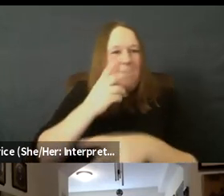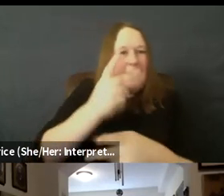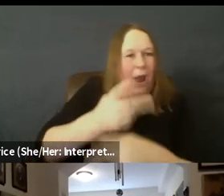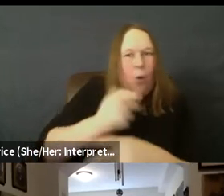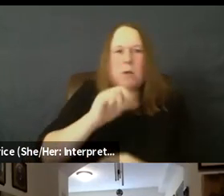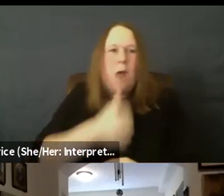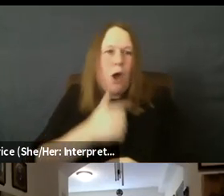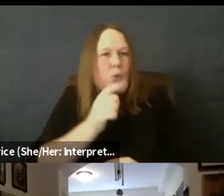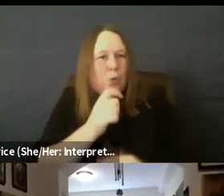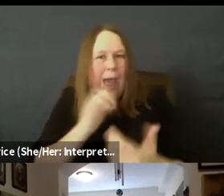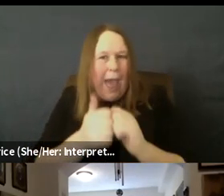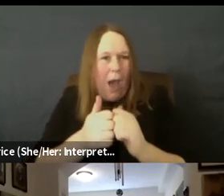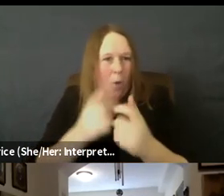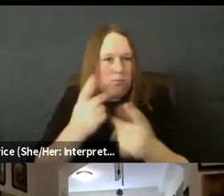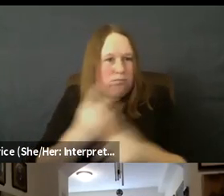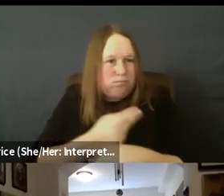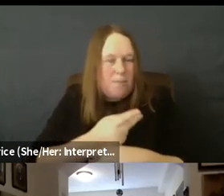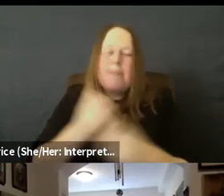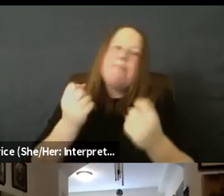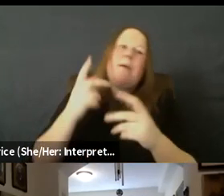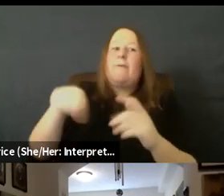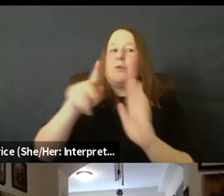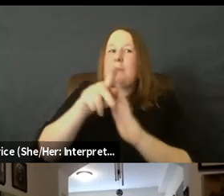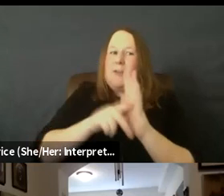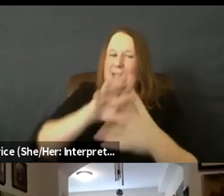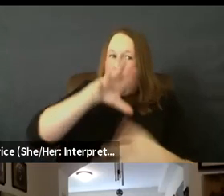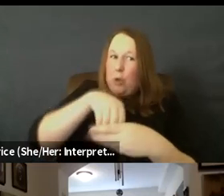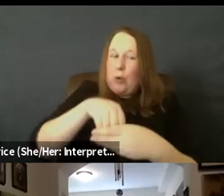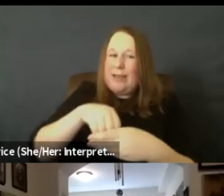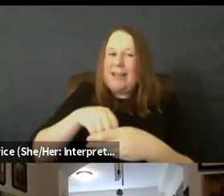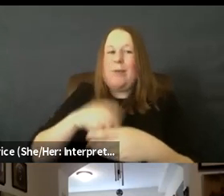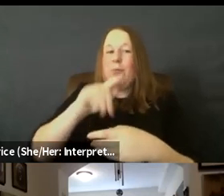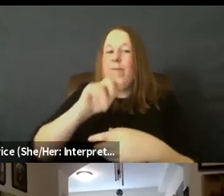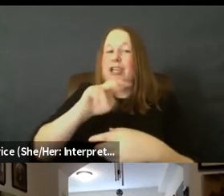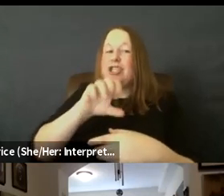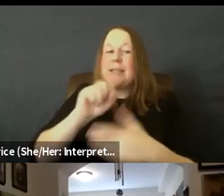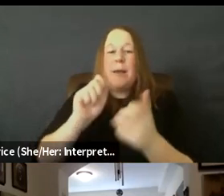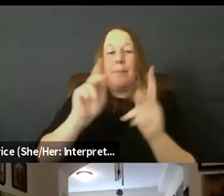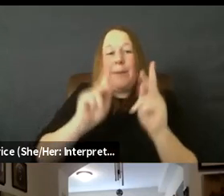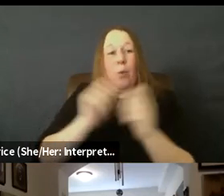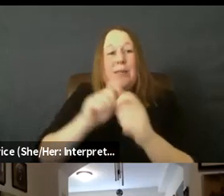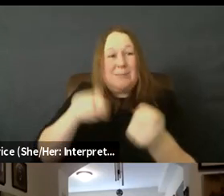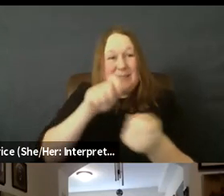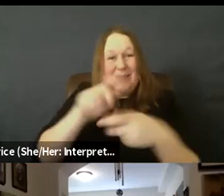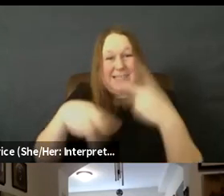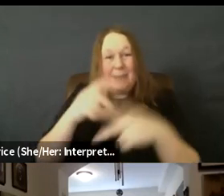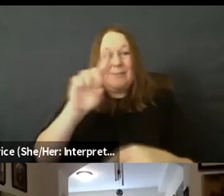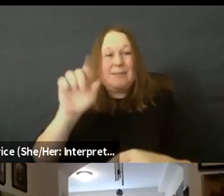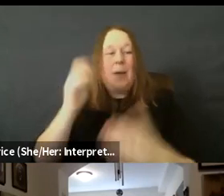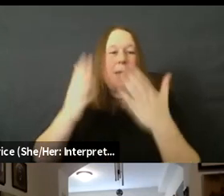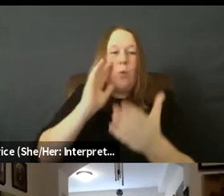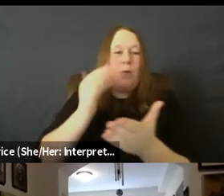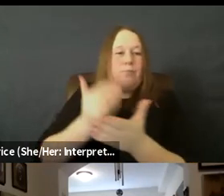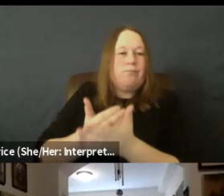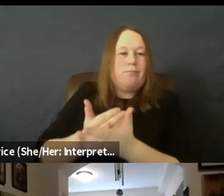not. And many of those policies included provisions that people with certain kinds of disabilities might be